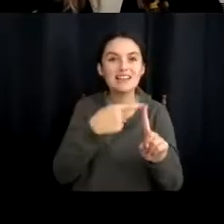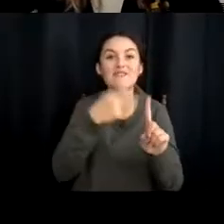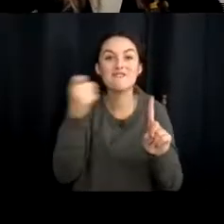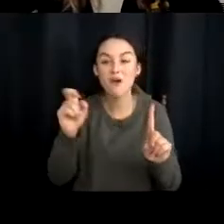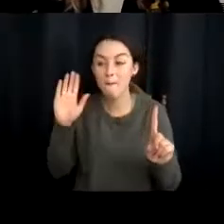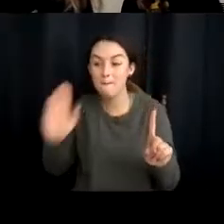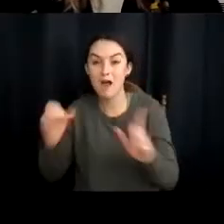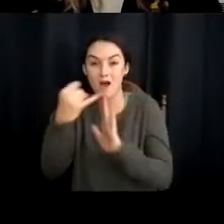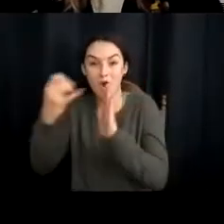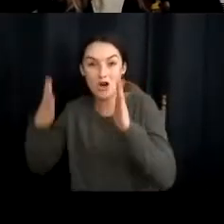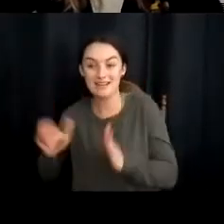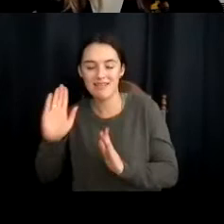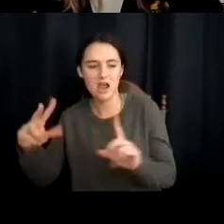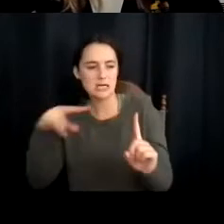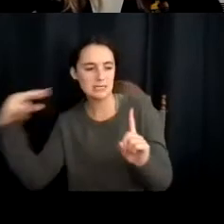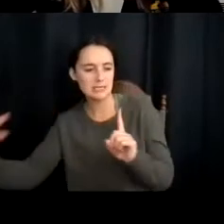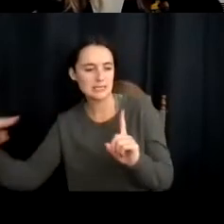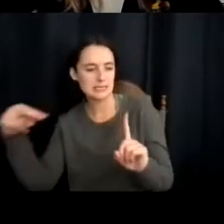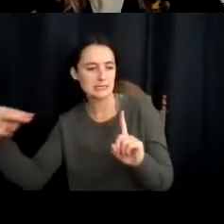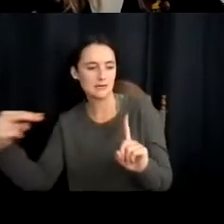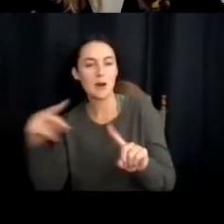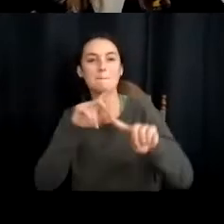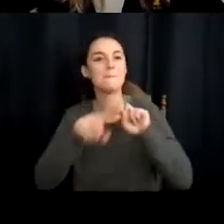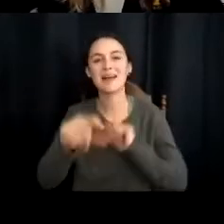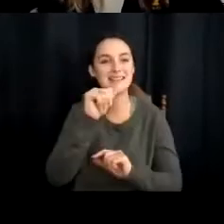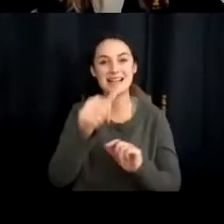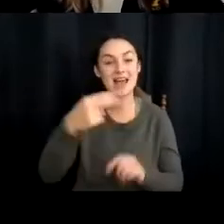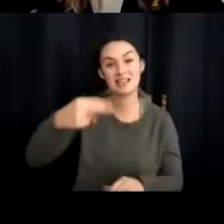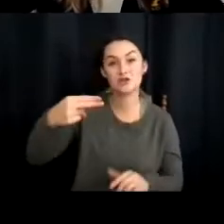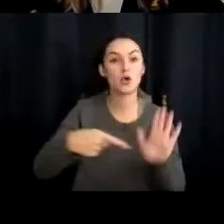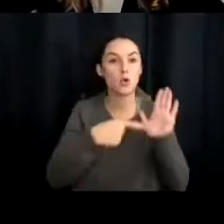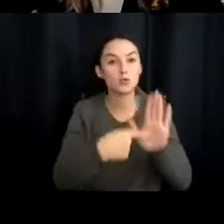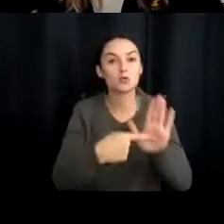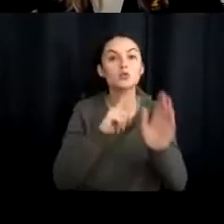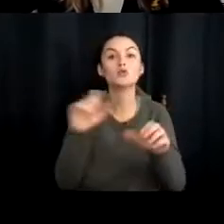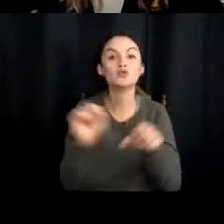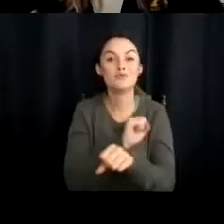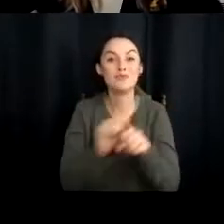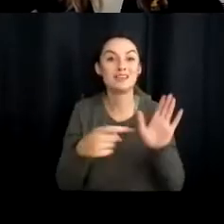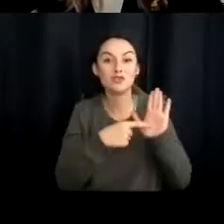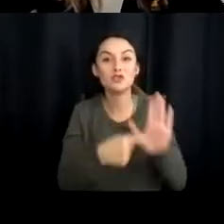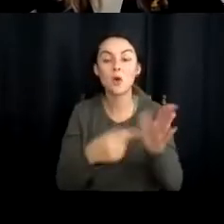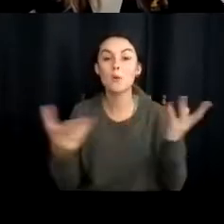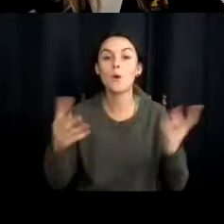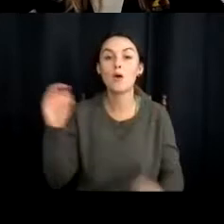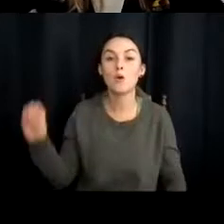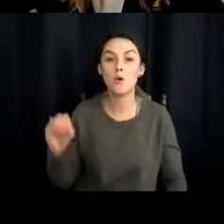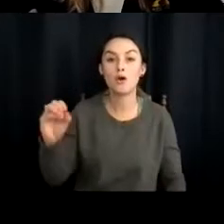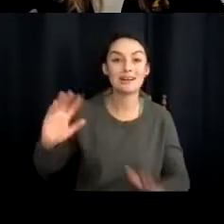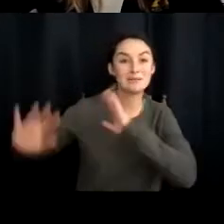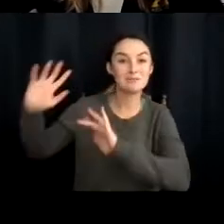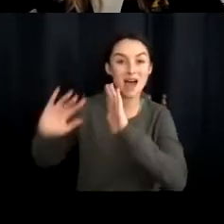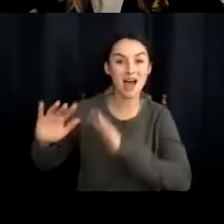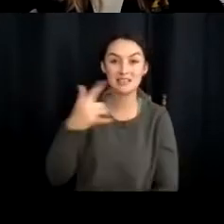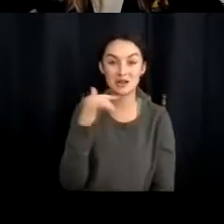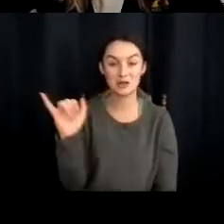historical representations of Oregon's past. And so one of the things that I like to challenge students to do is to think about, what murals might